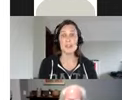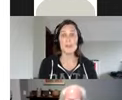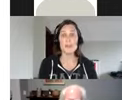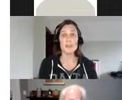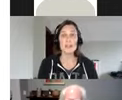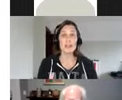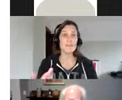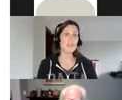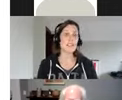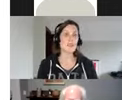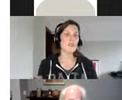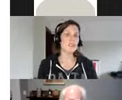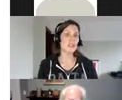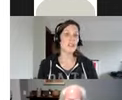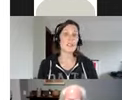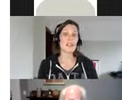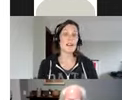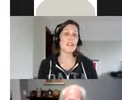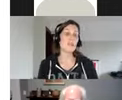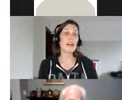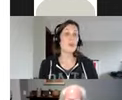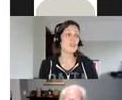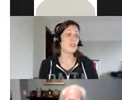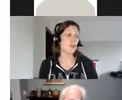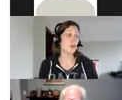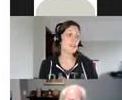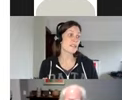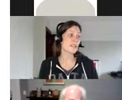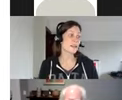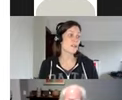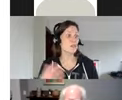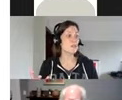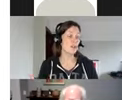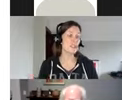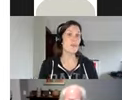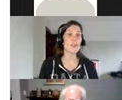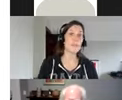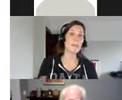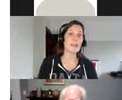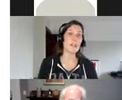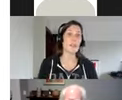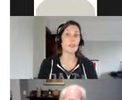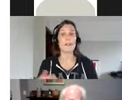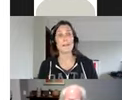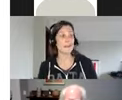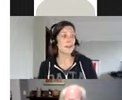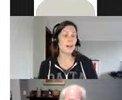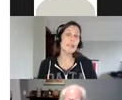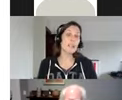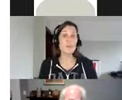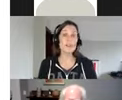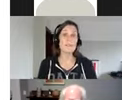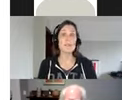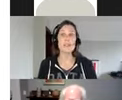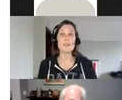of the same color, such as if you have several categories of forest, like I have here. Sparse forest might be a lighter green, and